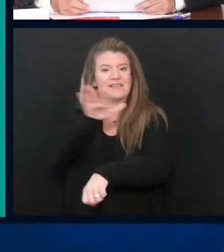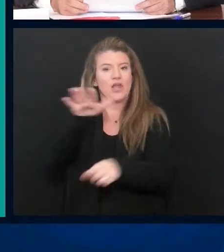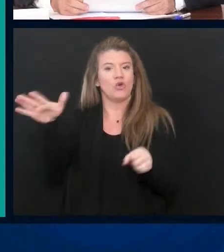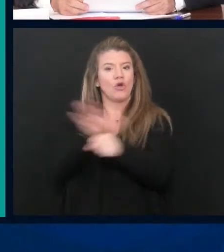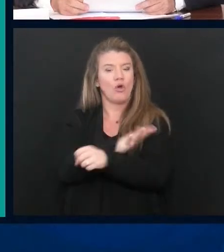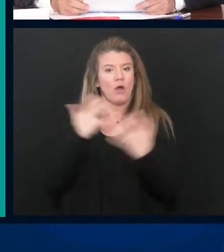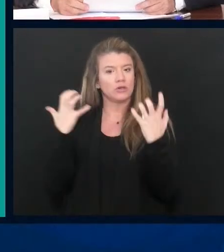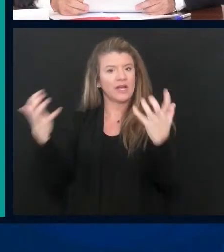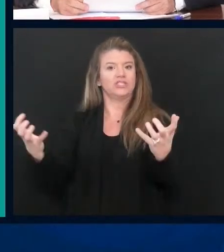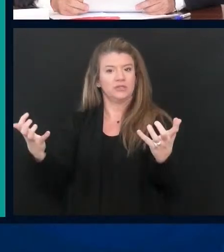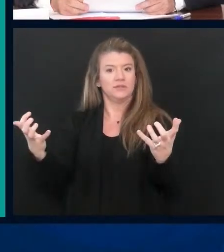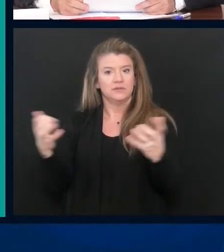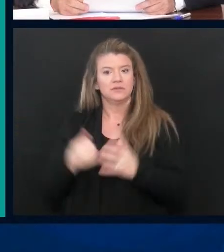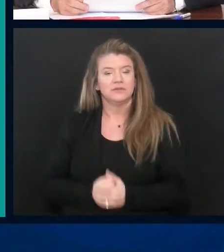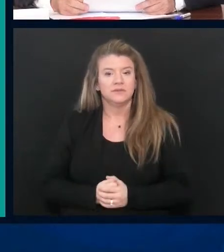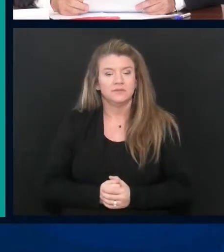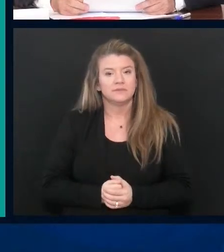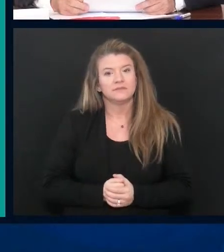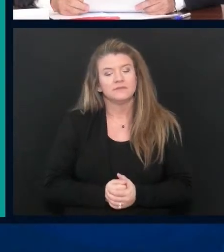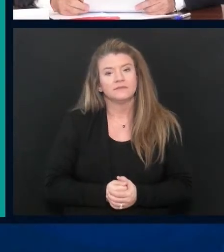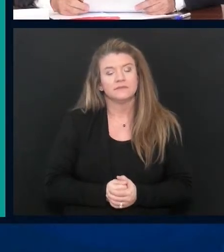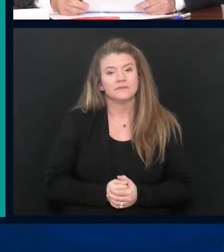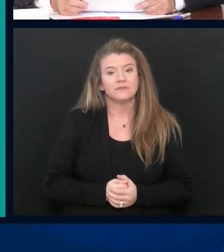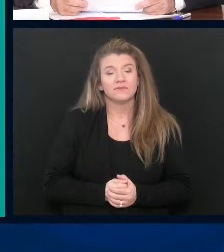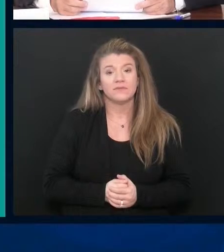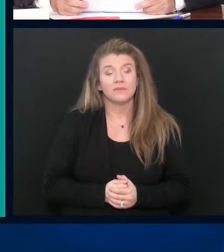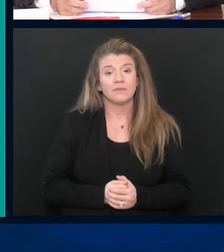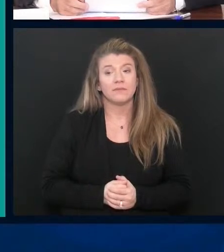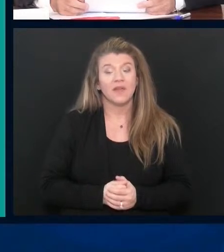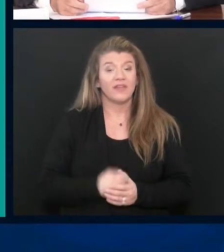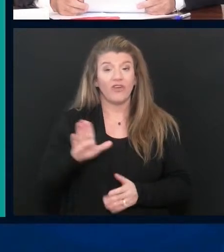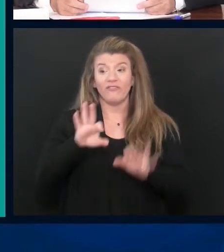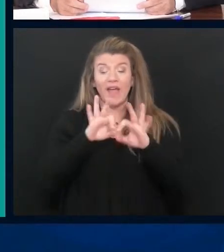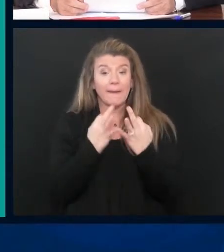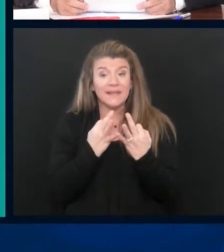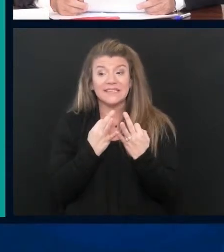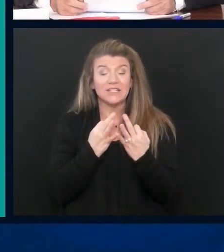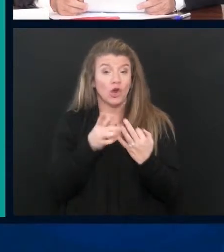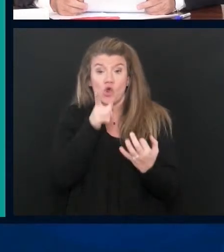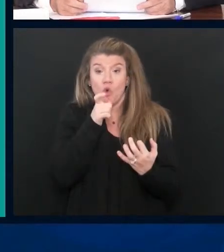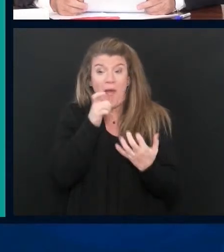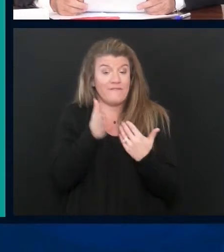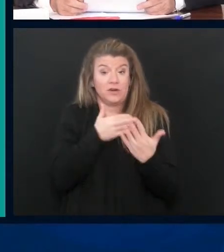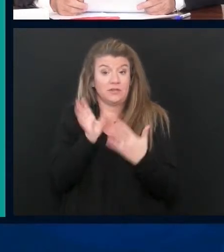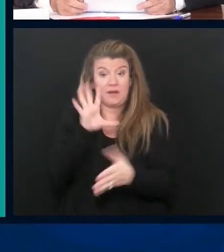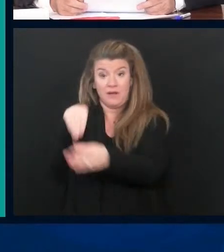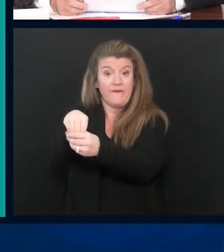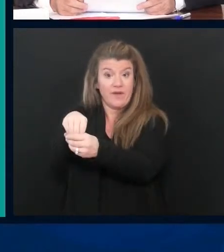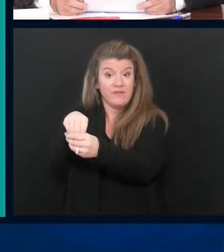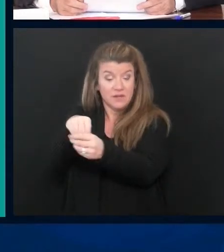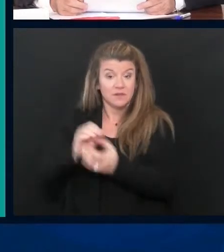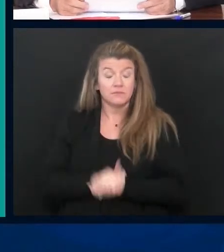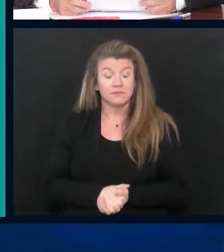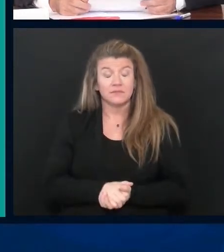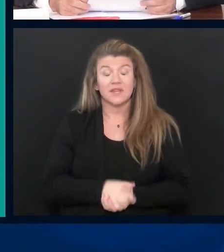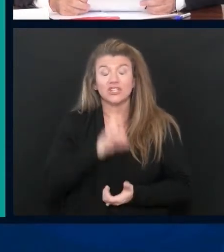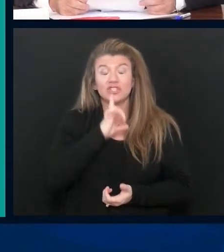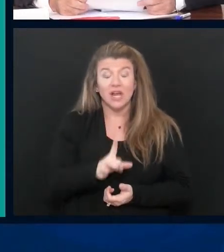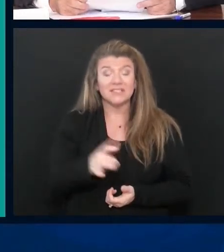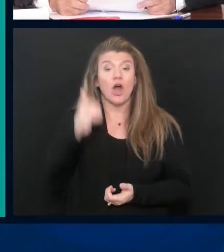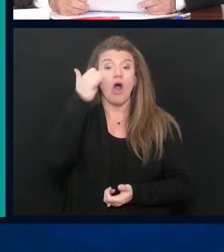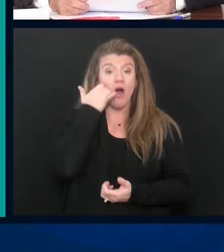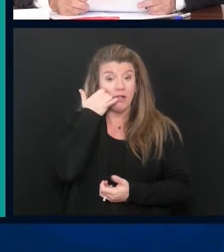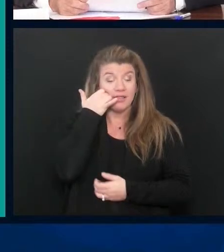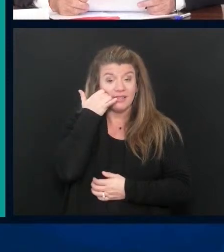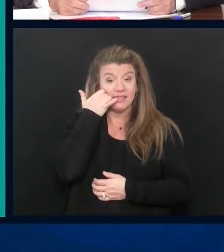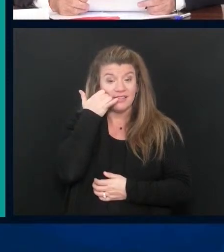congregations and you know, their you know, family or whoever it may be. You know, just give us a